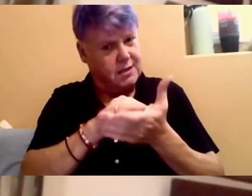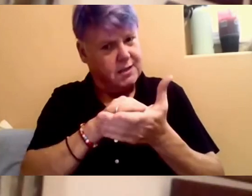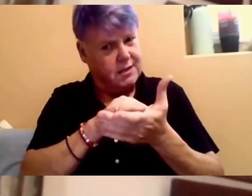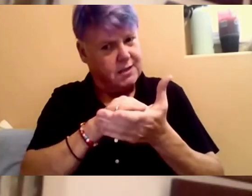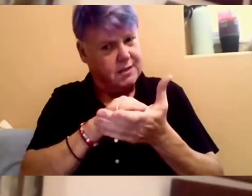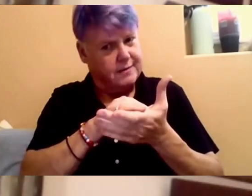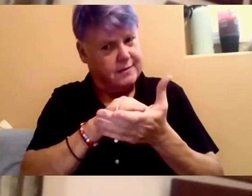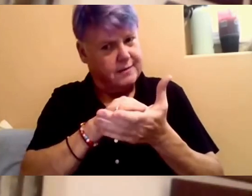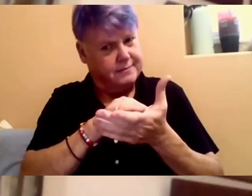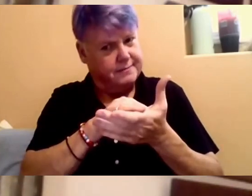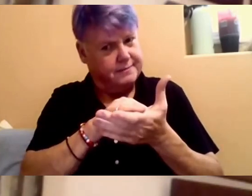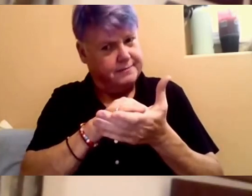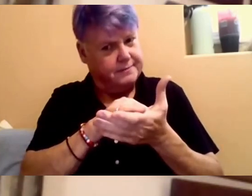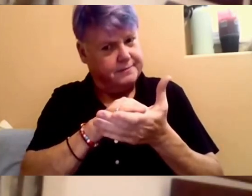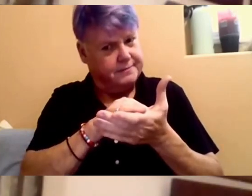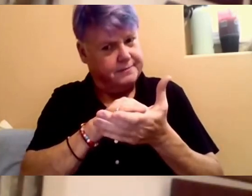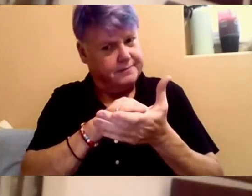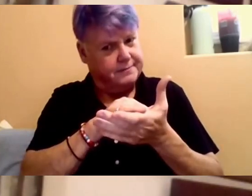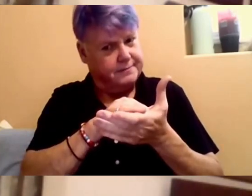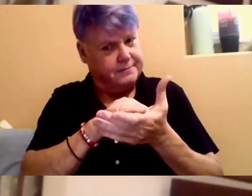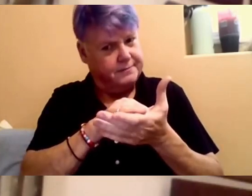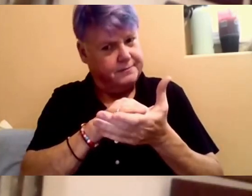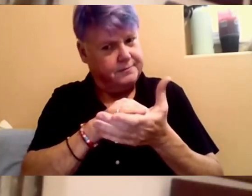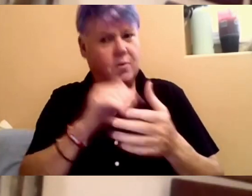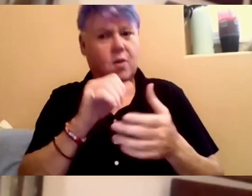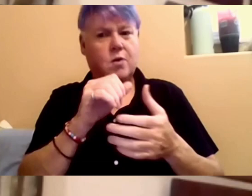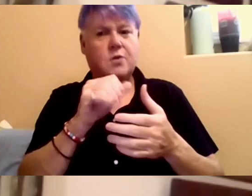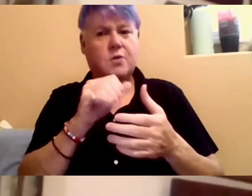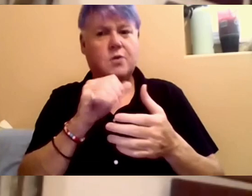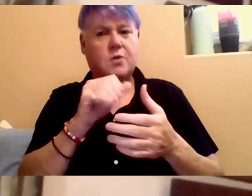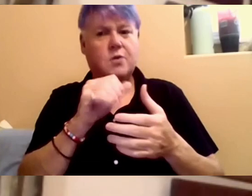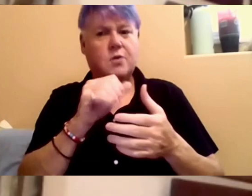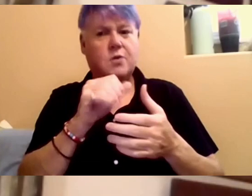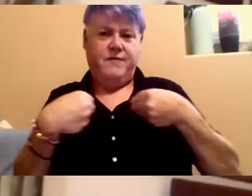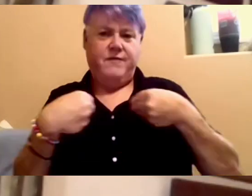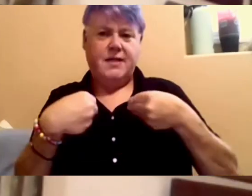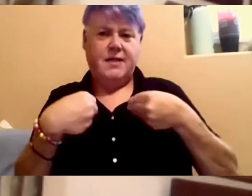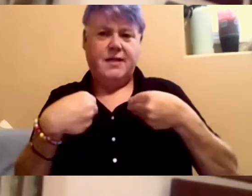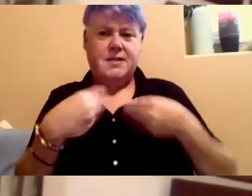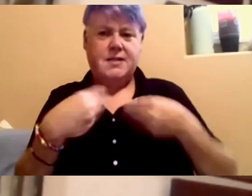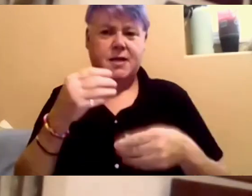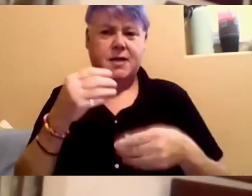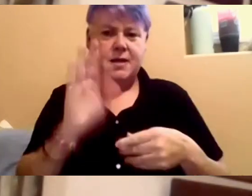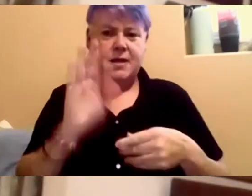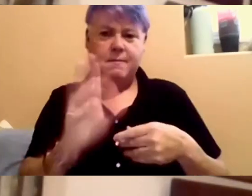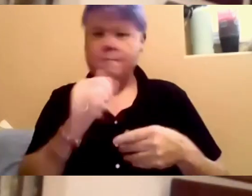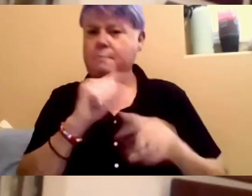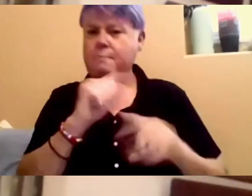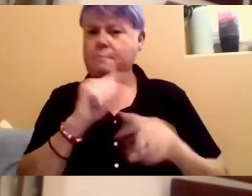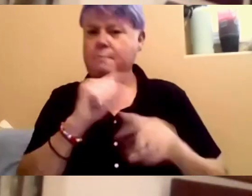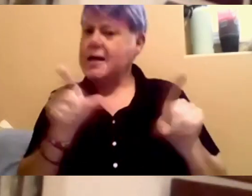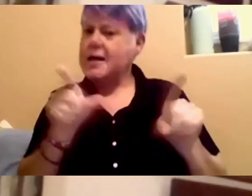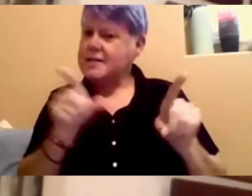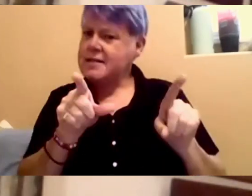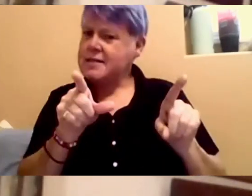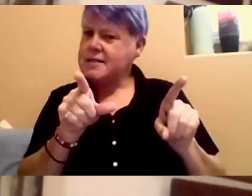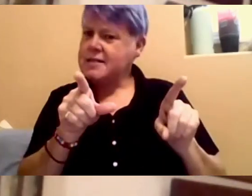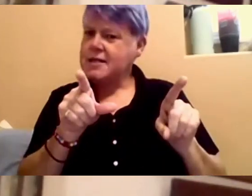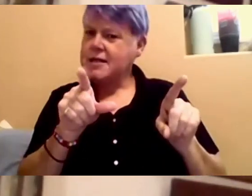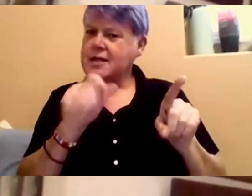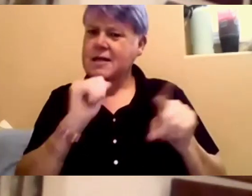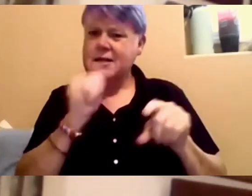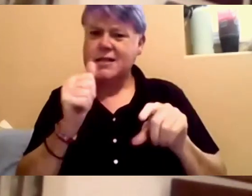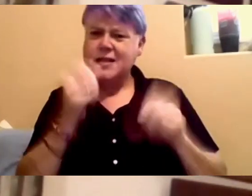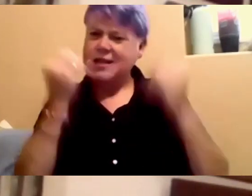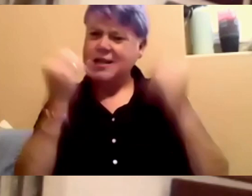how that was going to affect him, but I didn't really get a